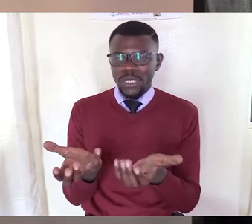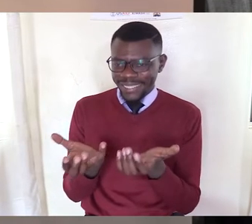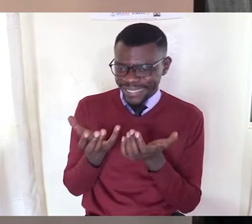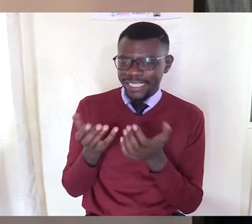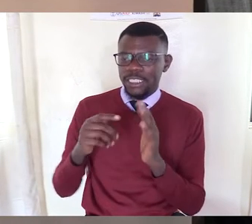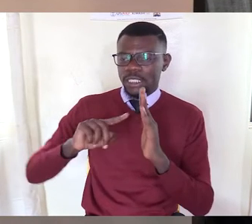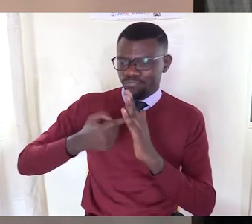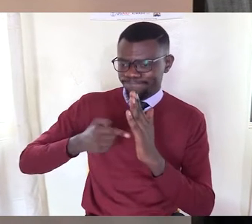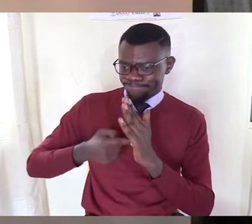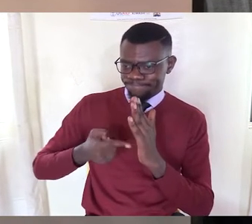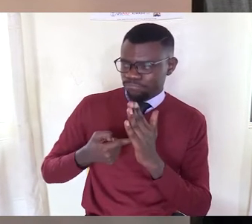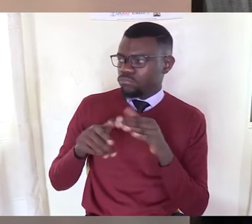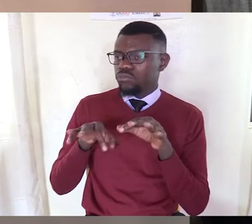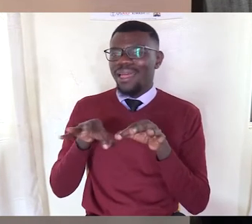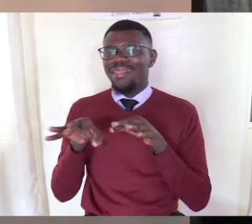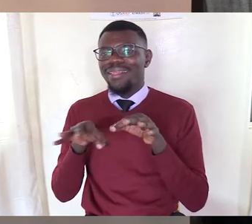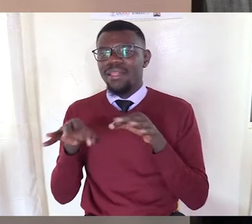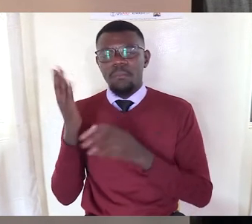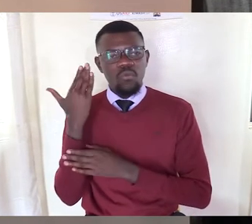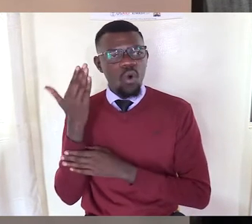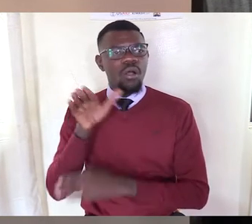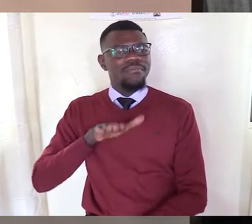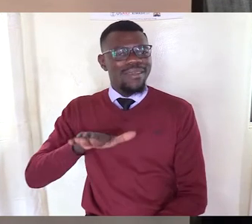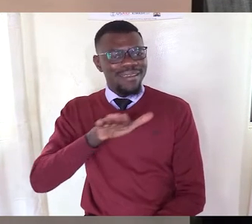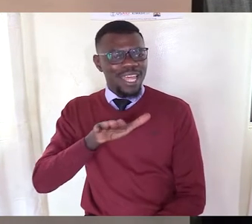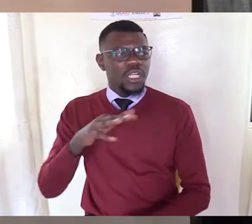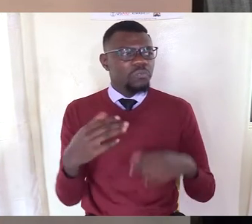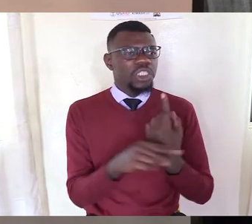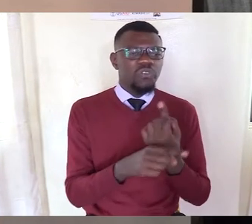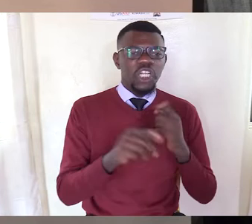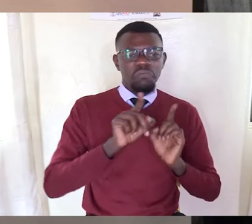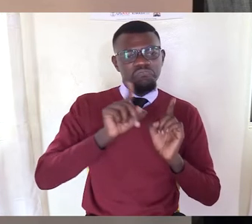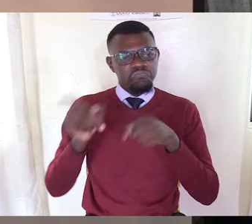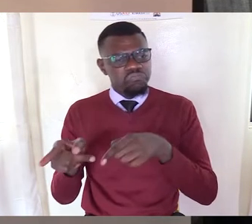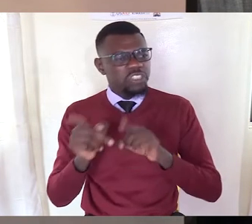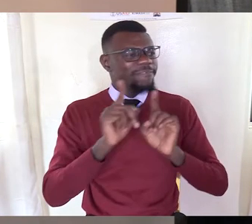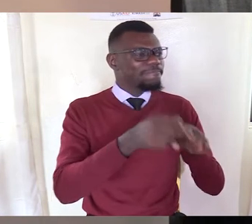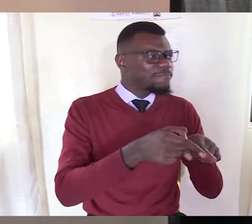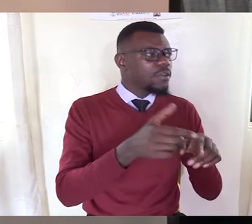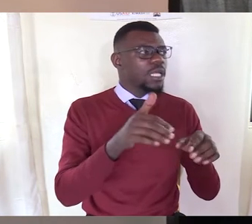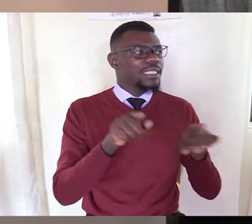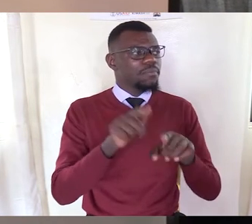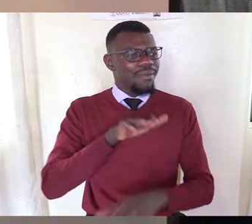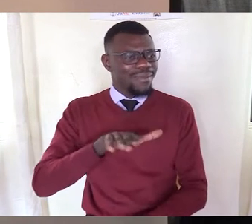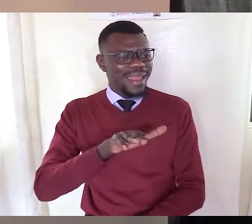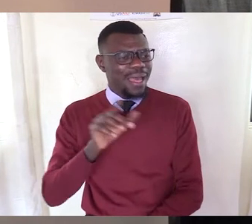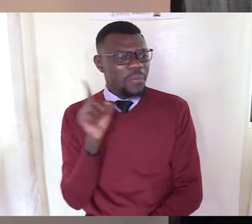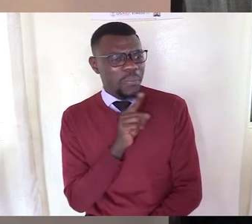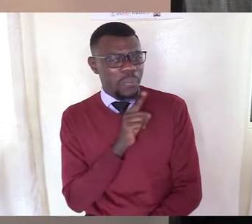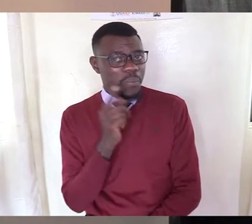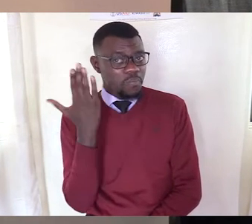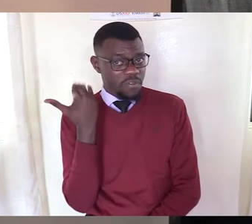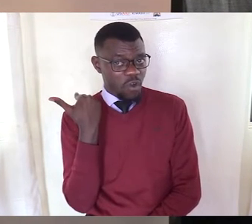issues, we went to various areas of the country. And in particular, hotspots areas that we chose